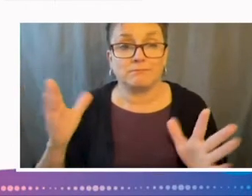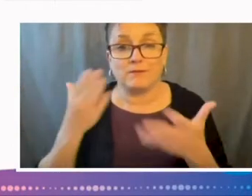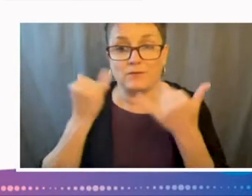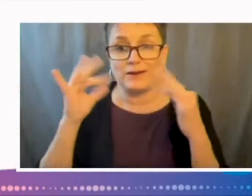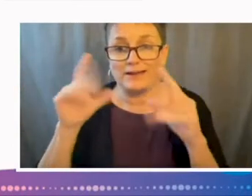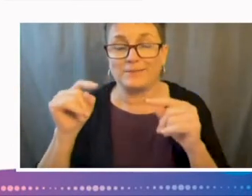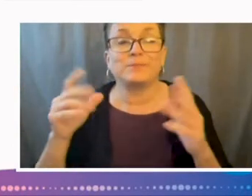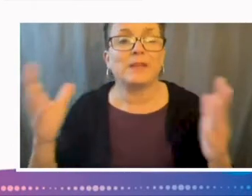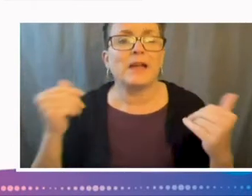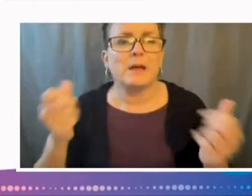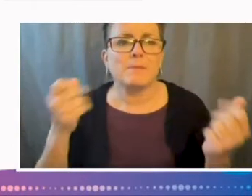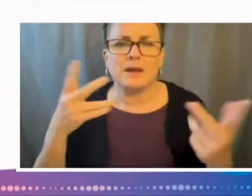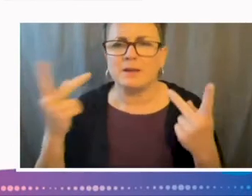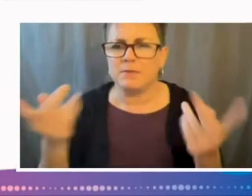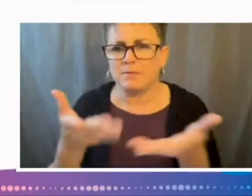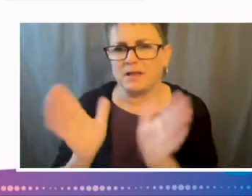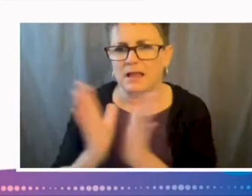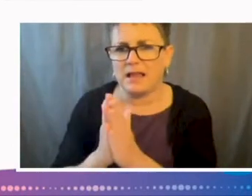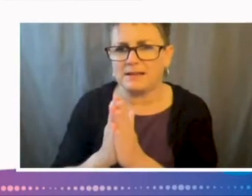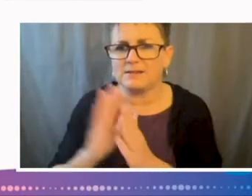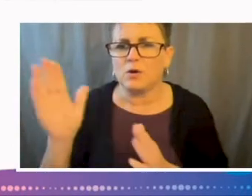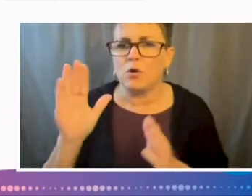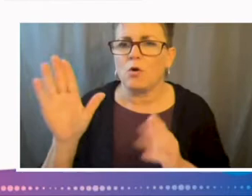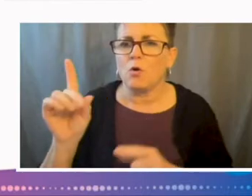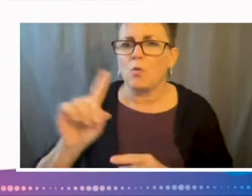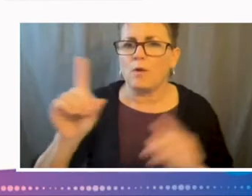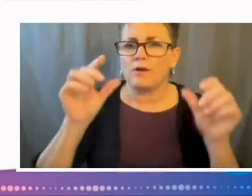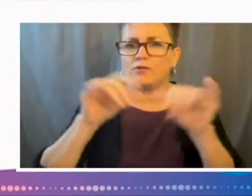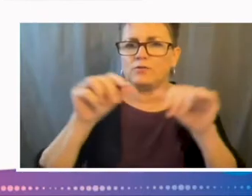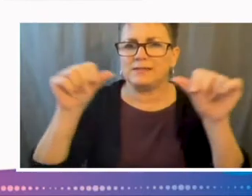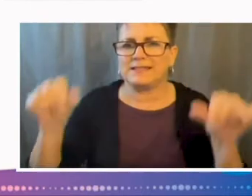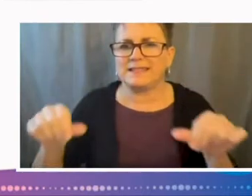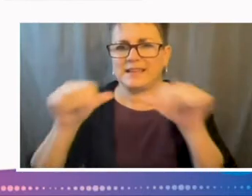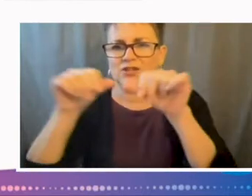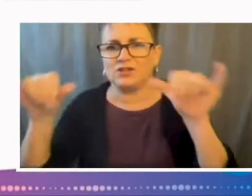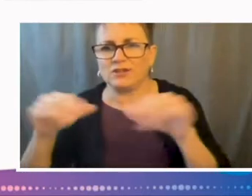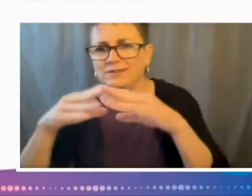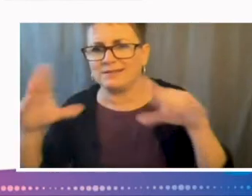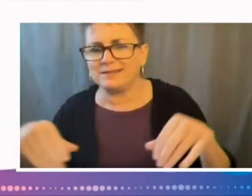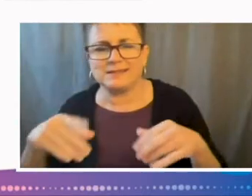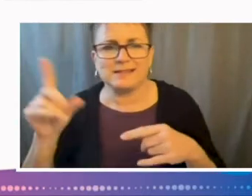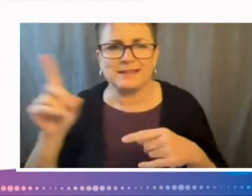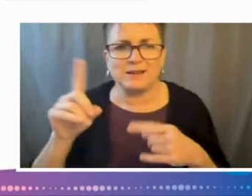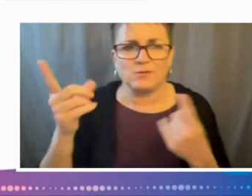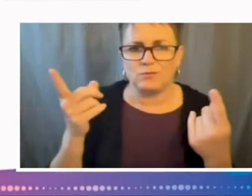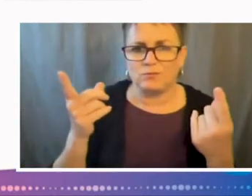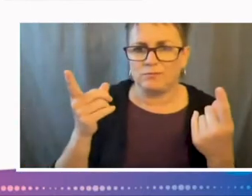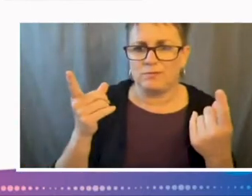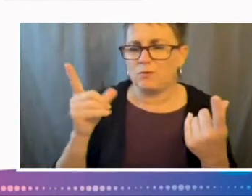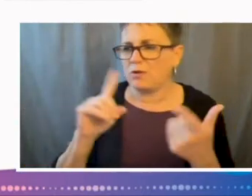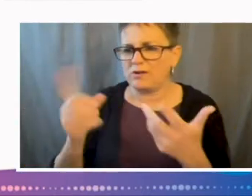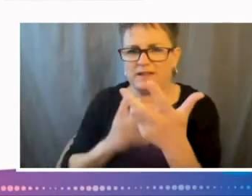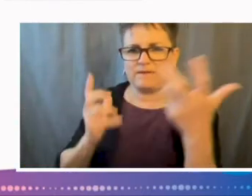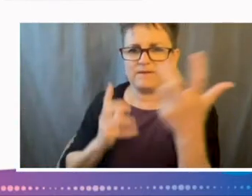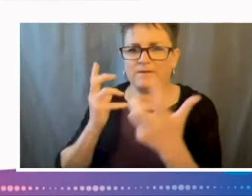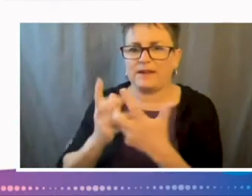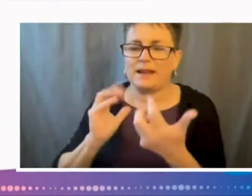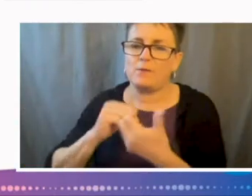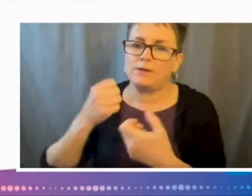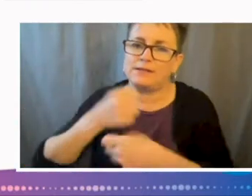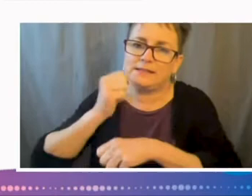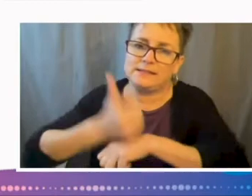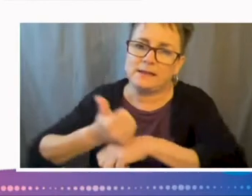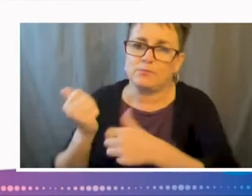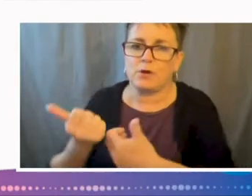a lot of people ask, where do stations fall in what we do and how we prioritize our work? And within the capital program, we have a list of